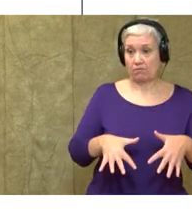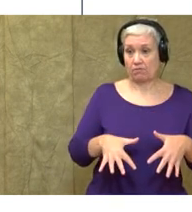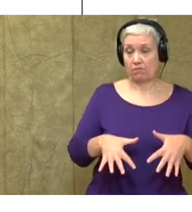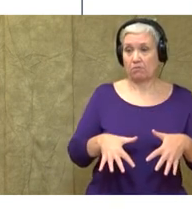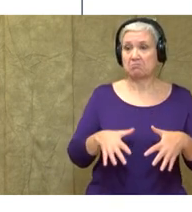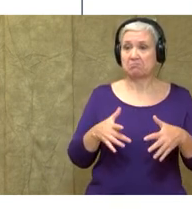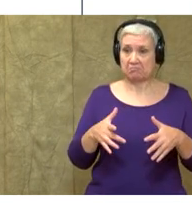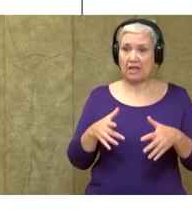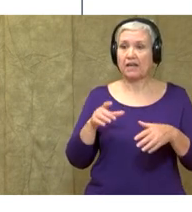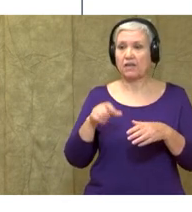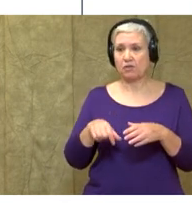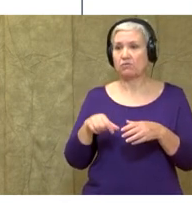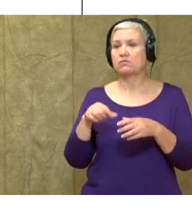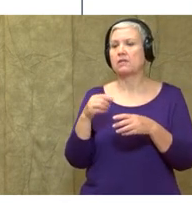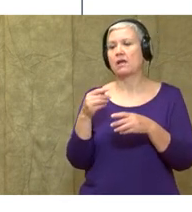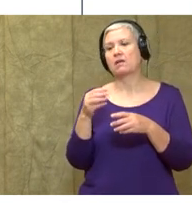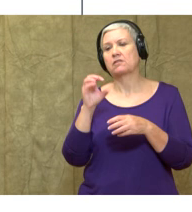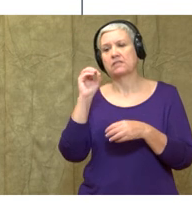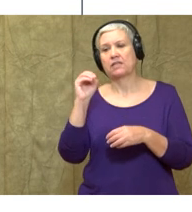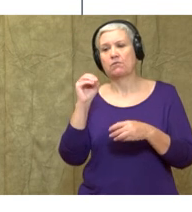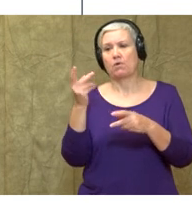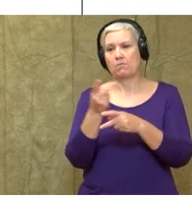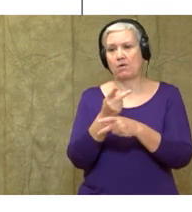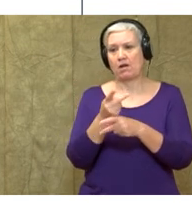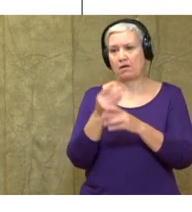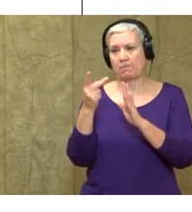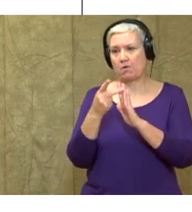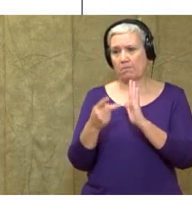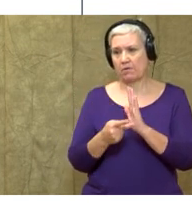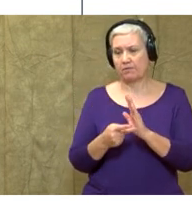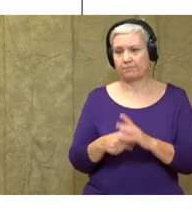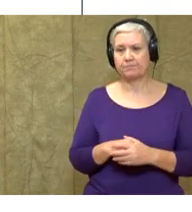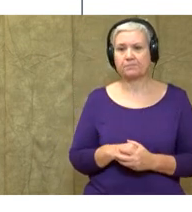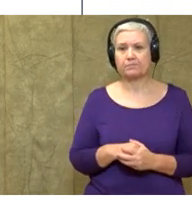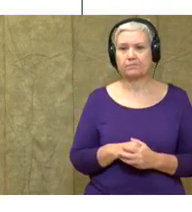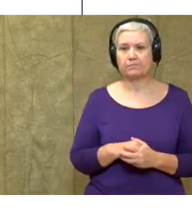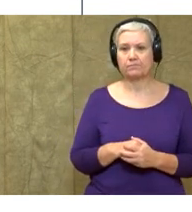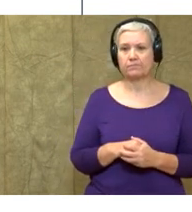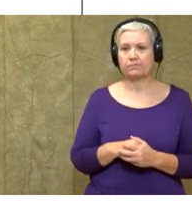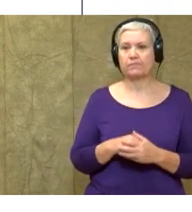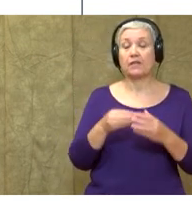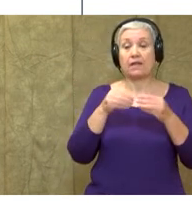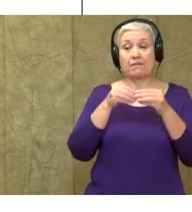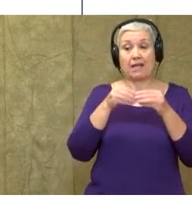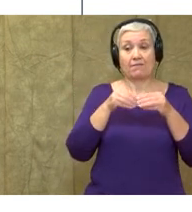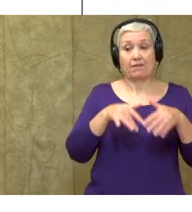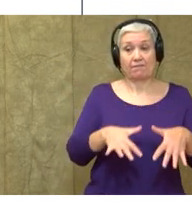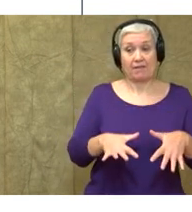property and those factors and find the solution. But what happens if you have the factored